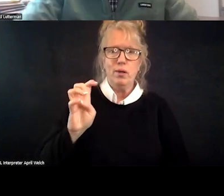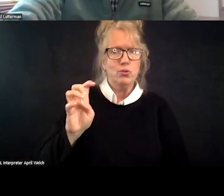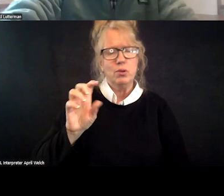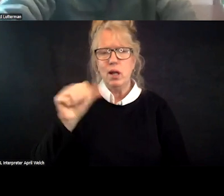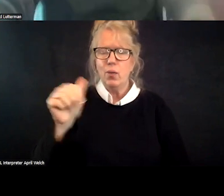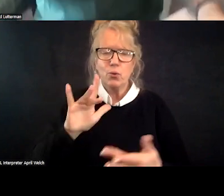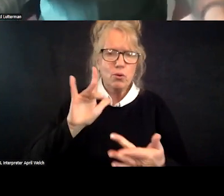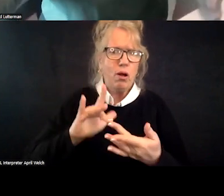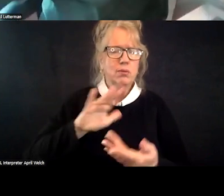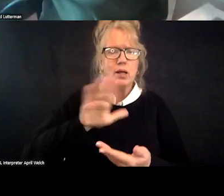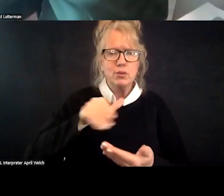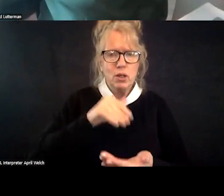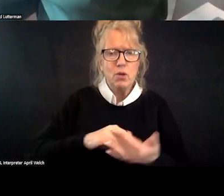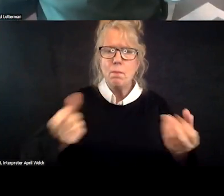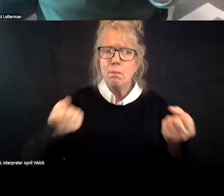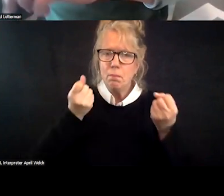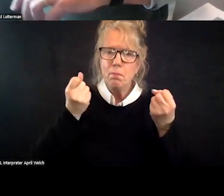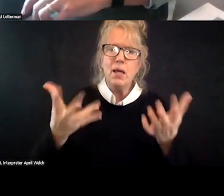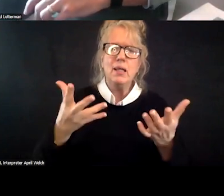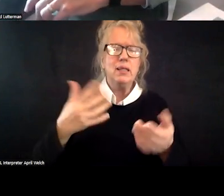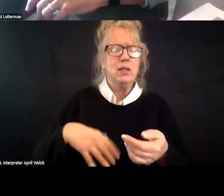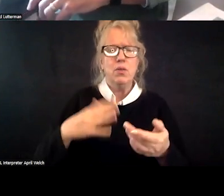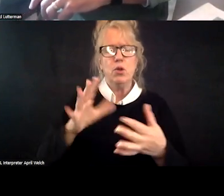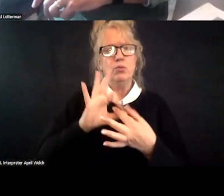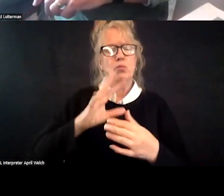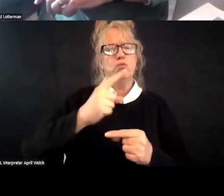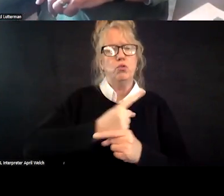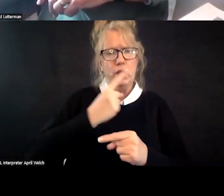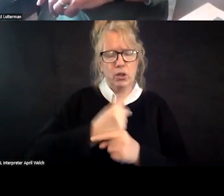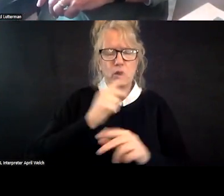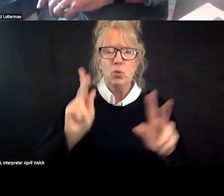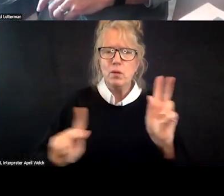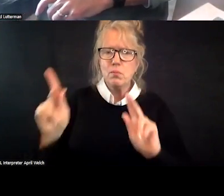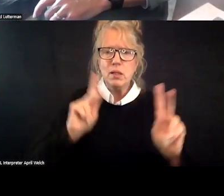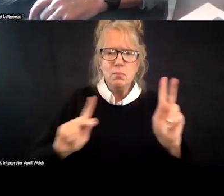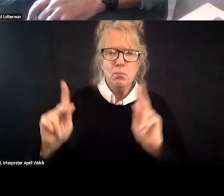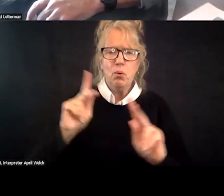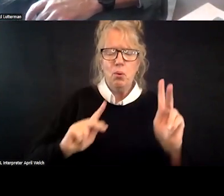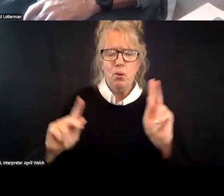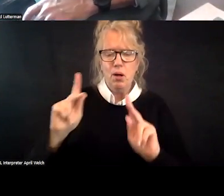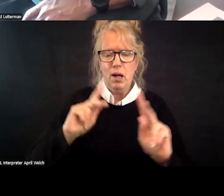contact centers, many of which are probably dealing regularly with people who,